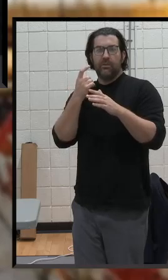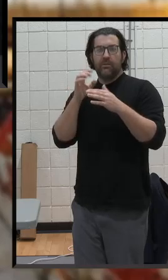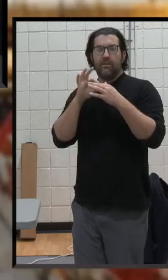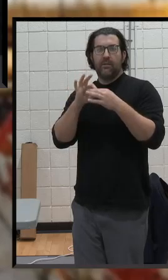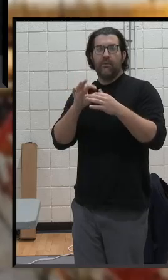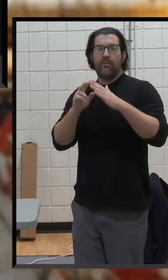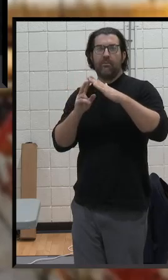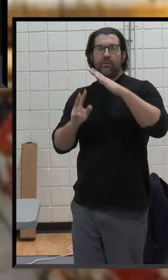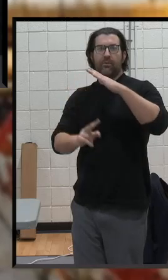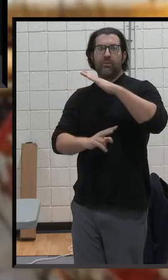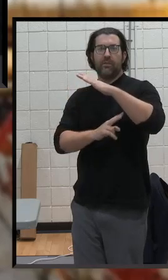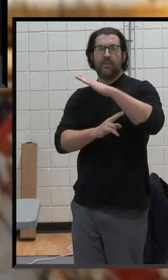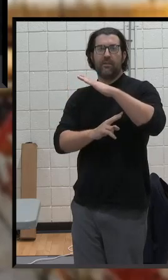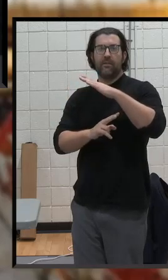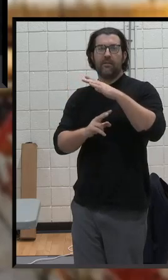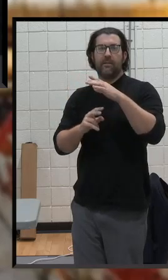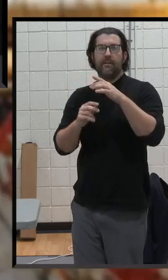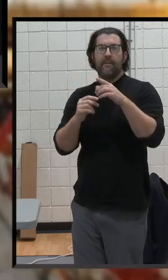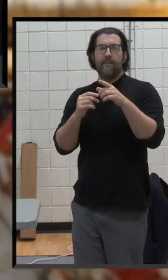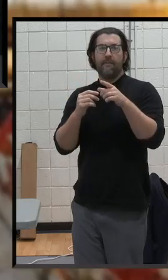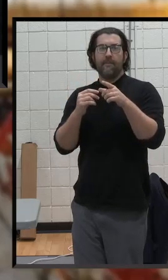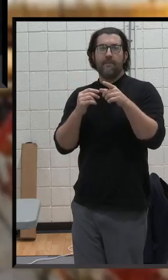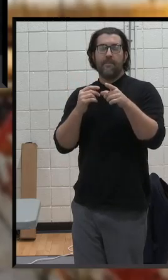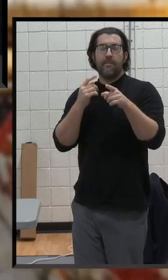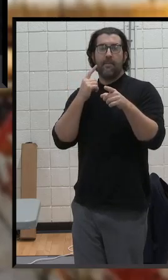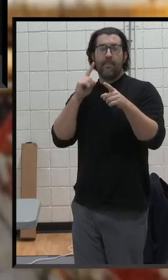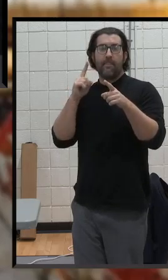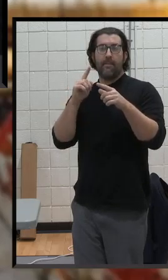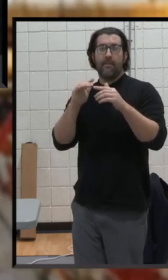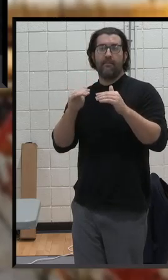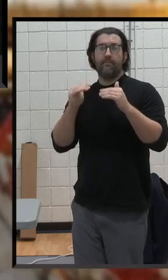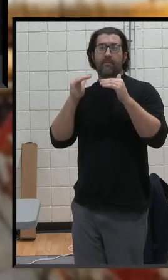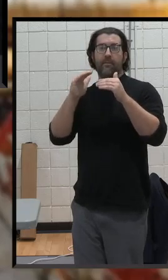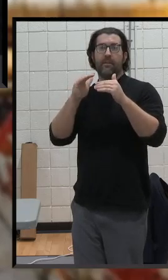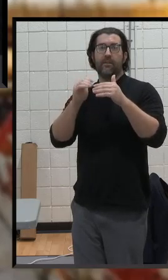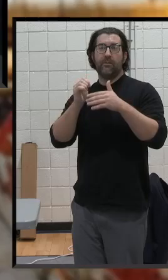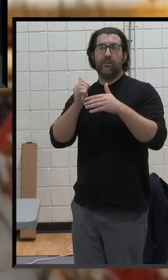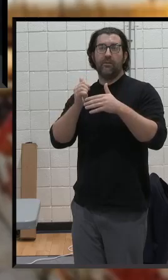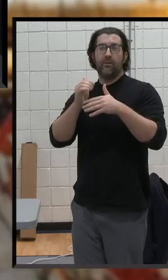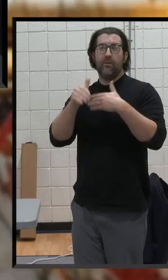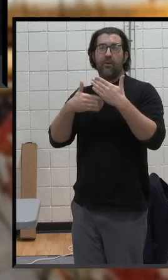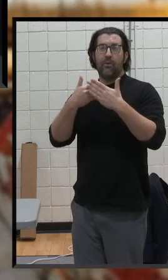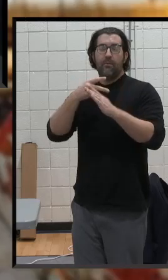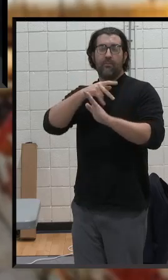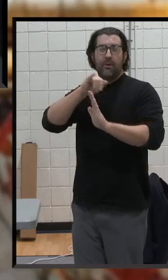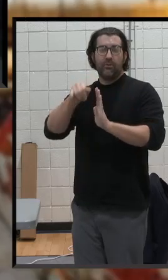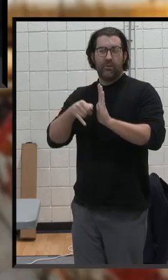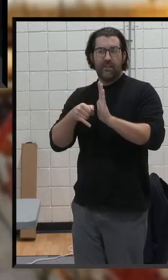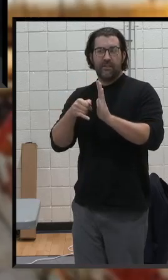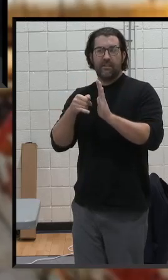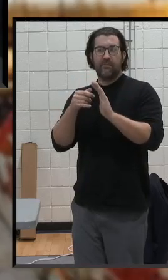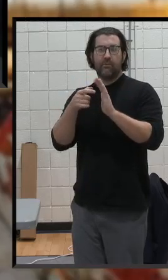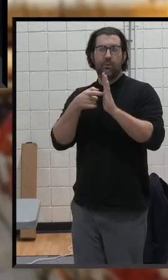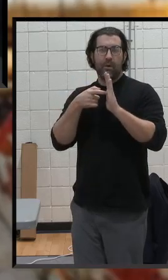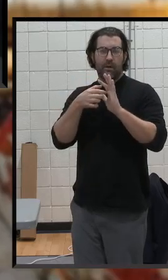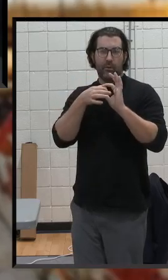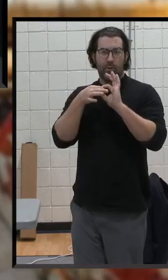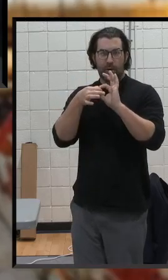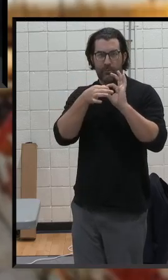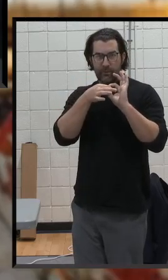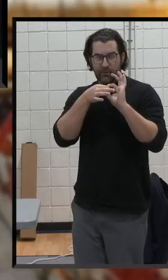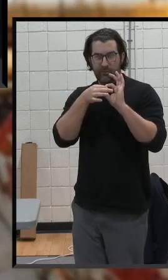bridges. And in order to advance all these projects, both our cooperation with the